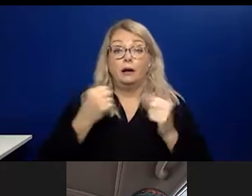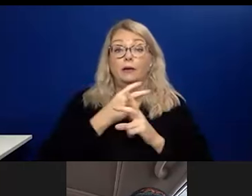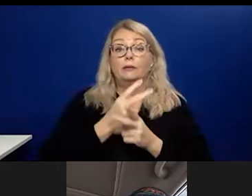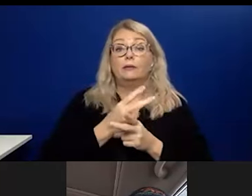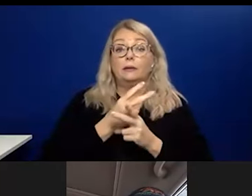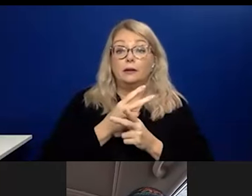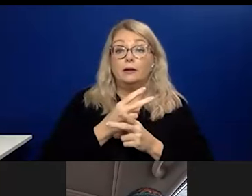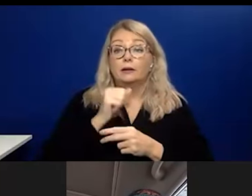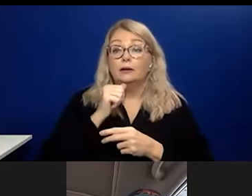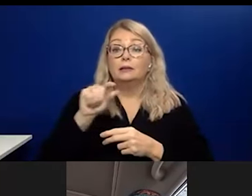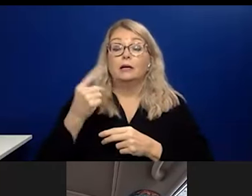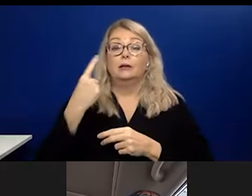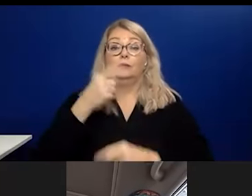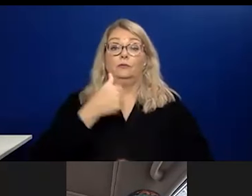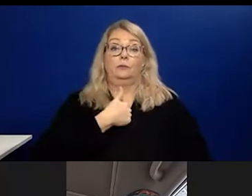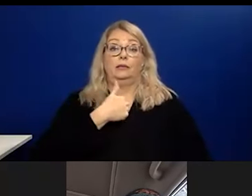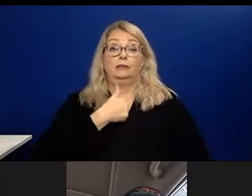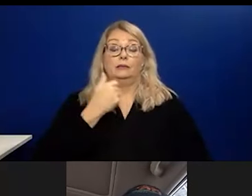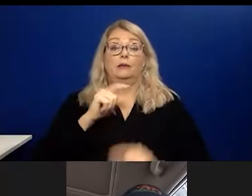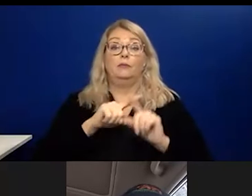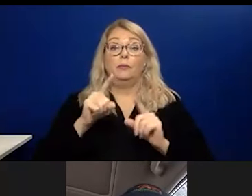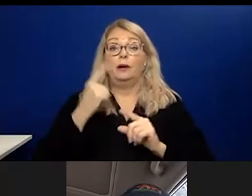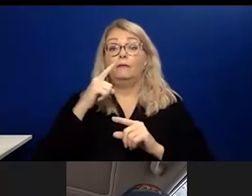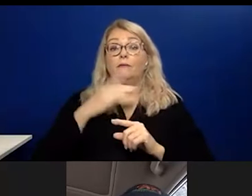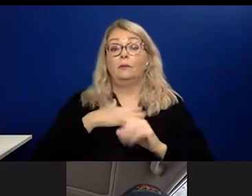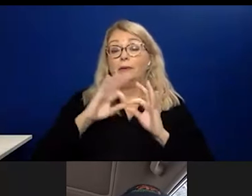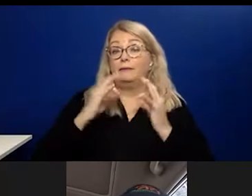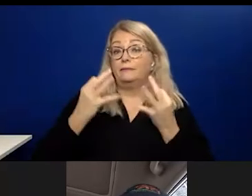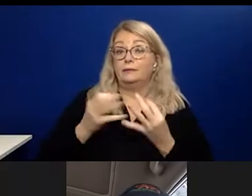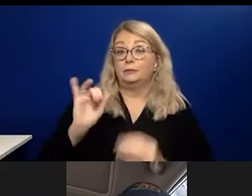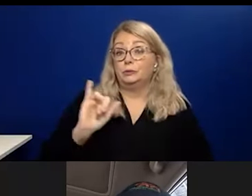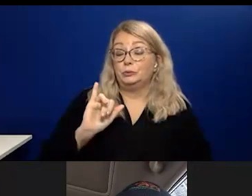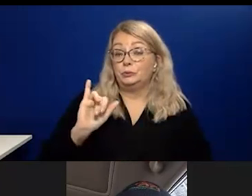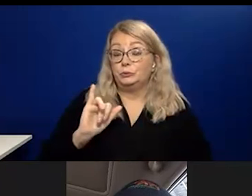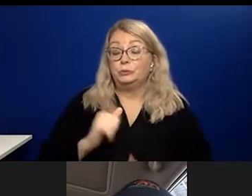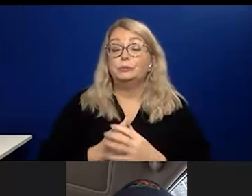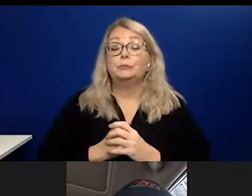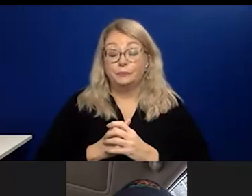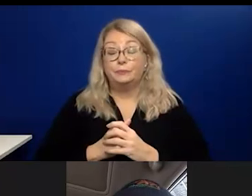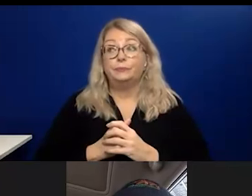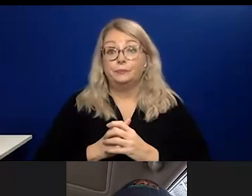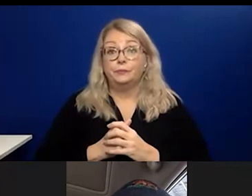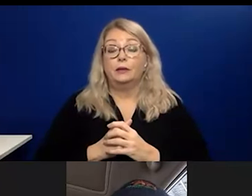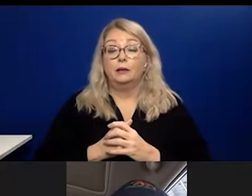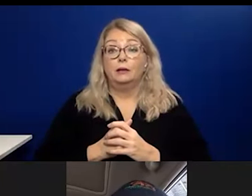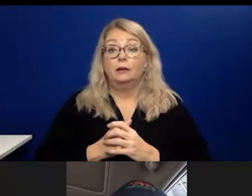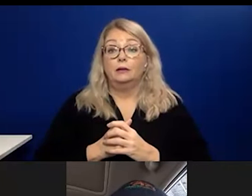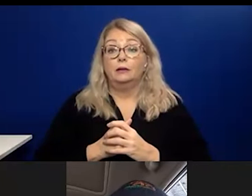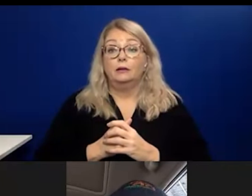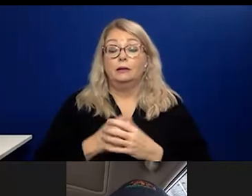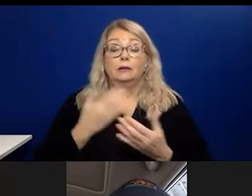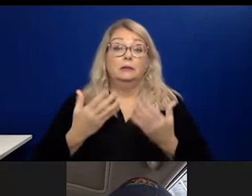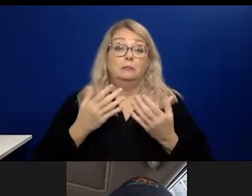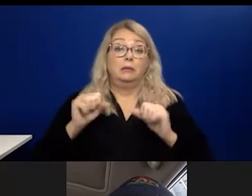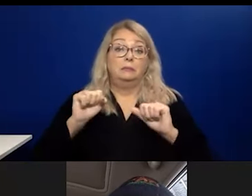only for myself, but also for my family members. Maybe I can still use this to serve my